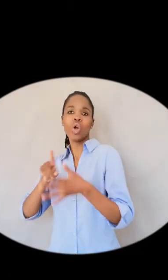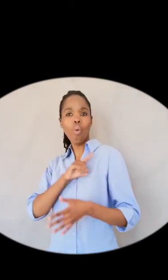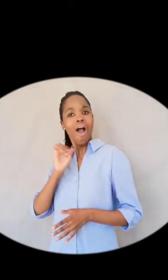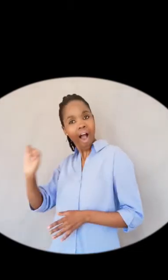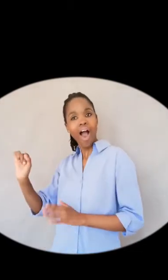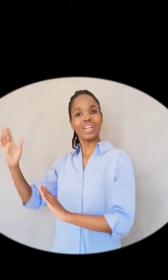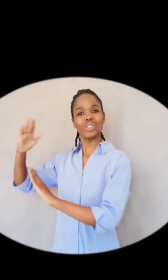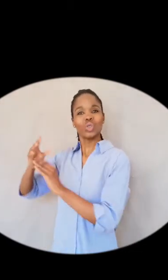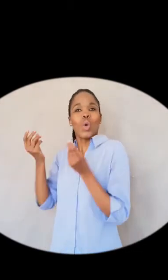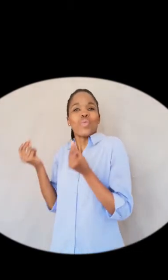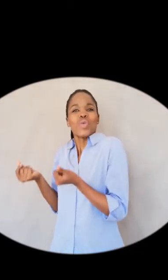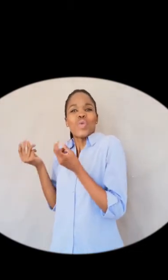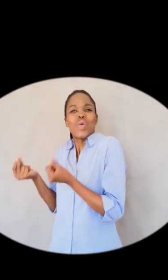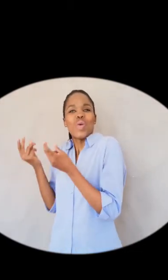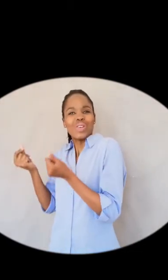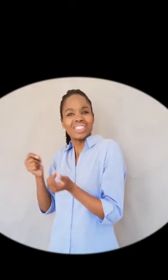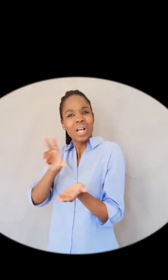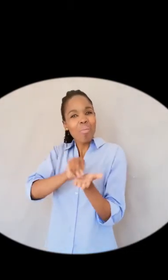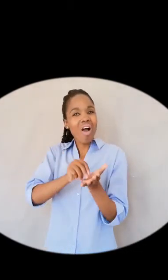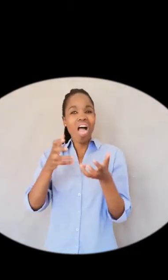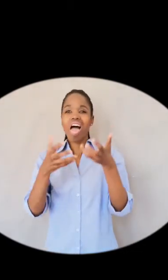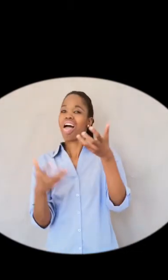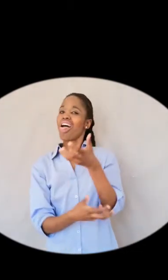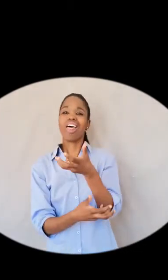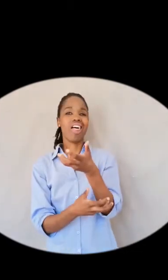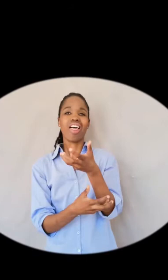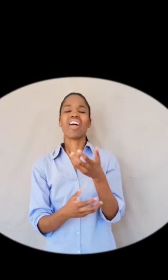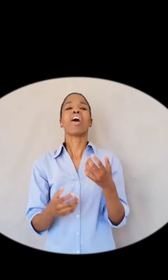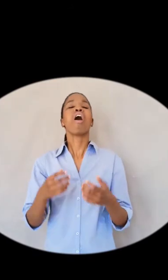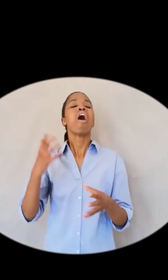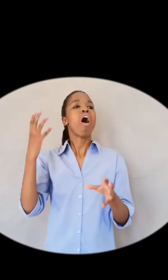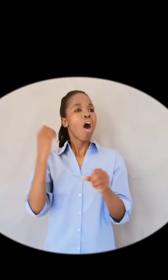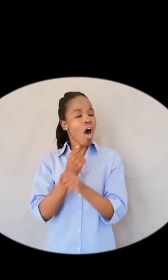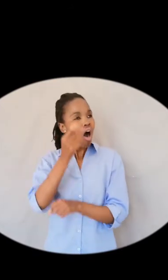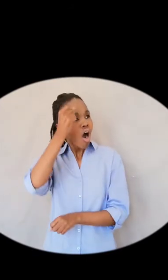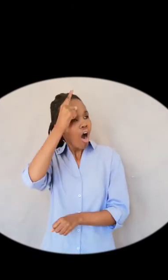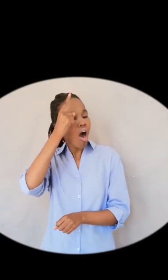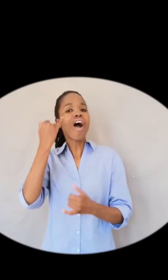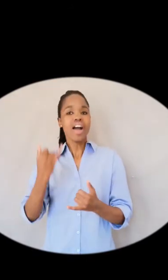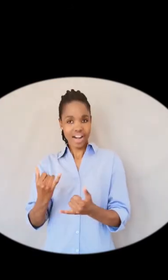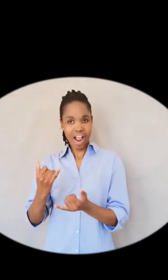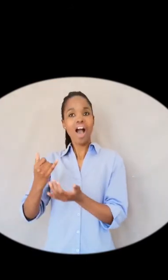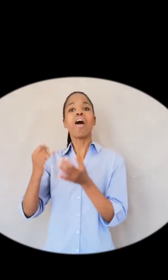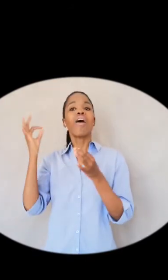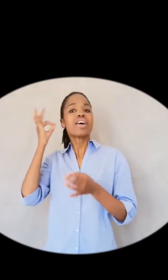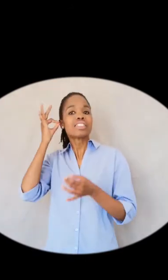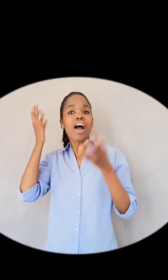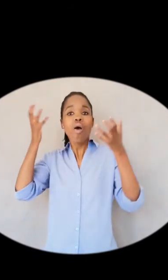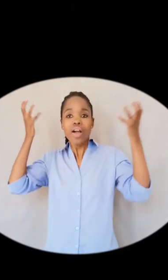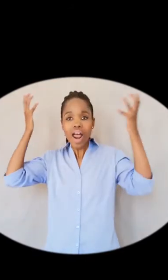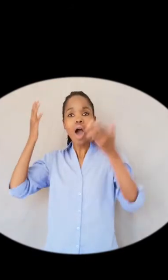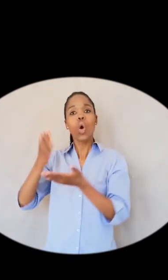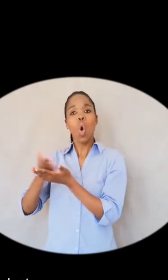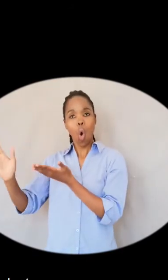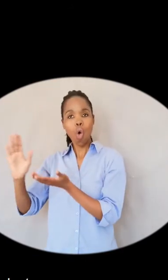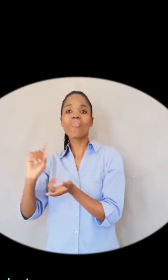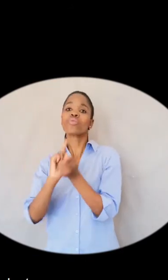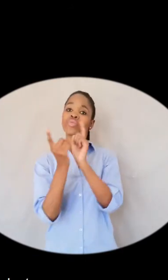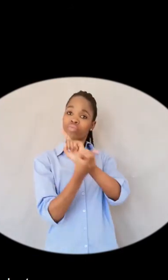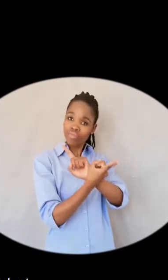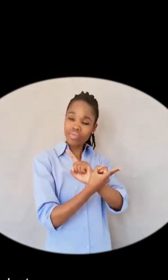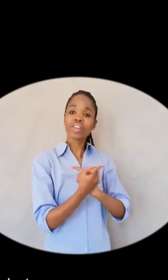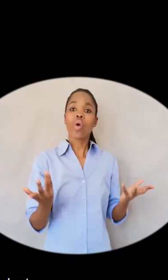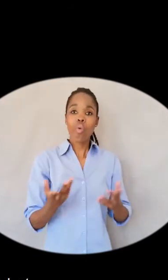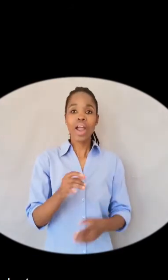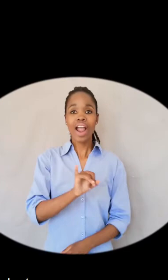it's a music streaming platform. And yeah, so we've now replaced SoundCloud with IONO, which is a